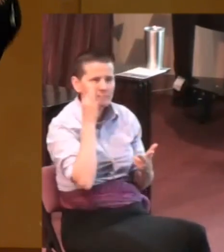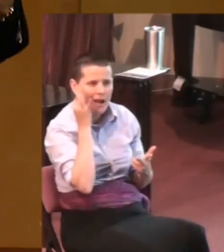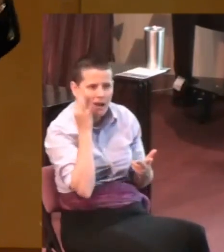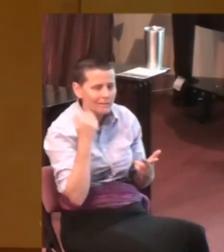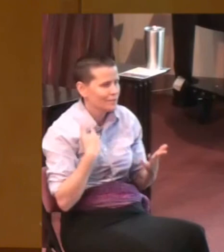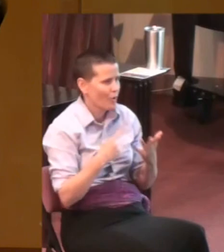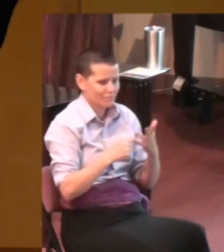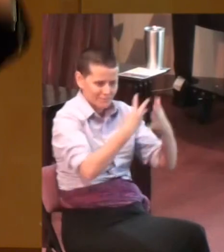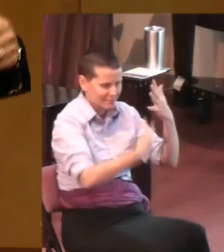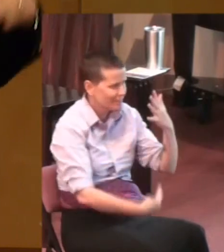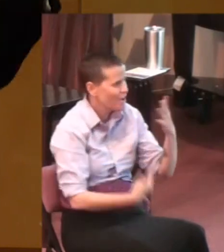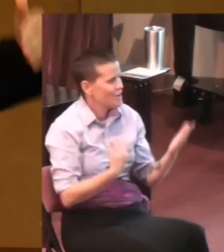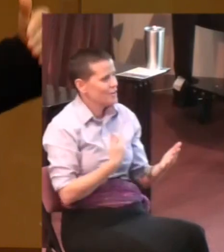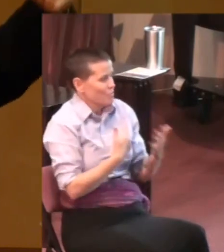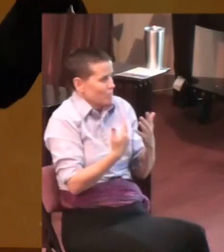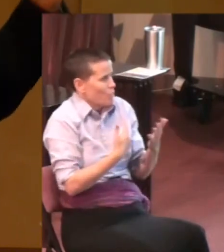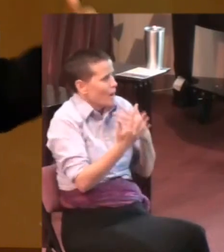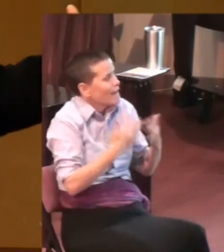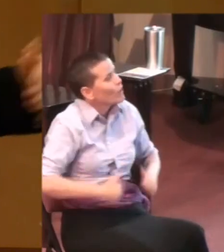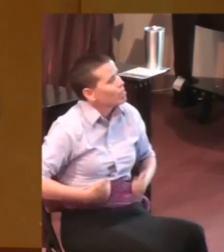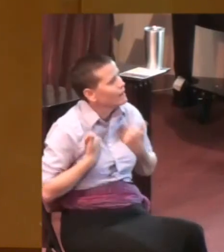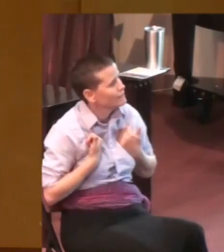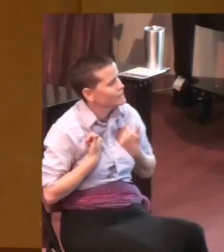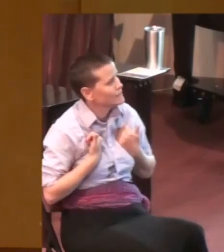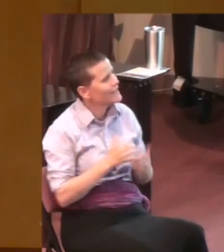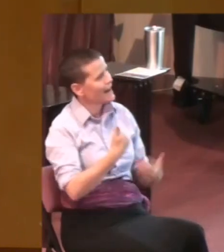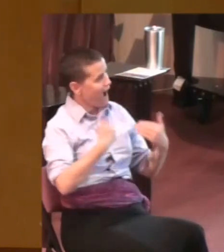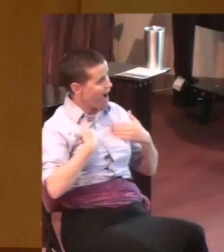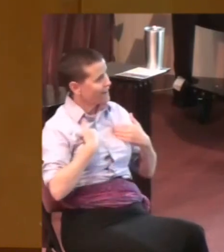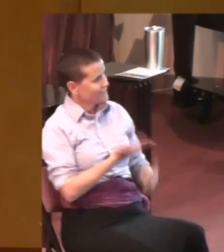or you know what? It wouldn't be alive.